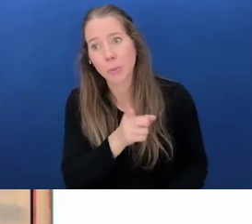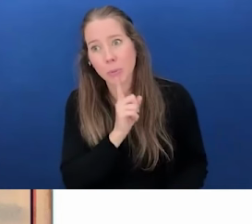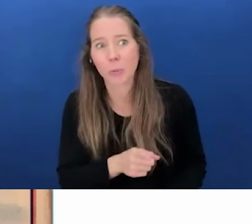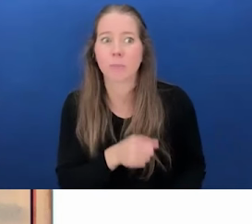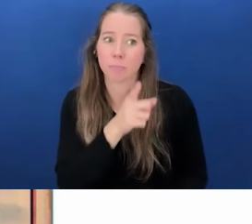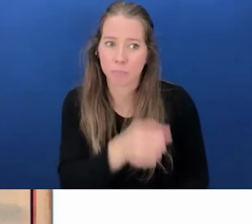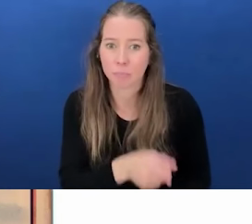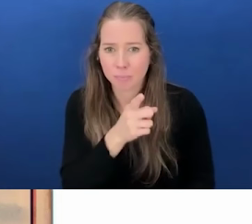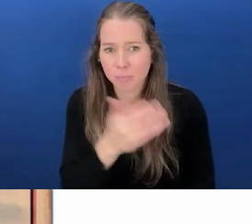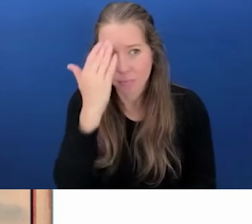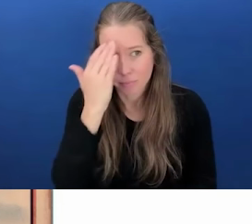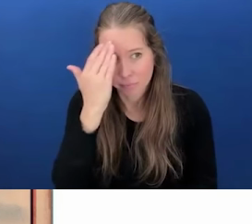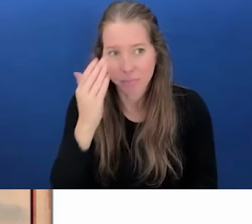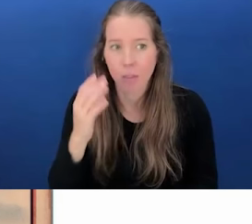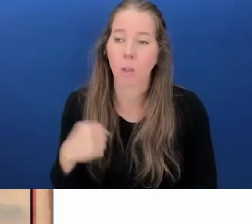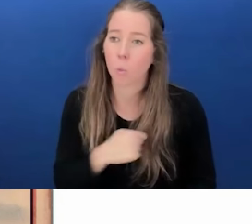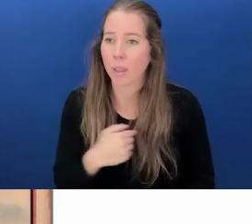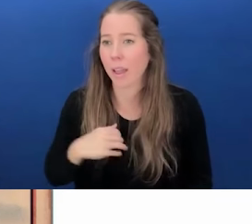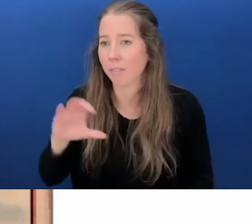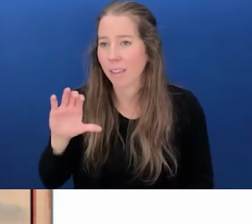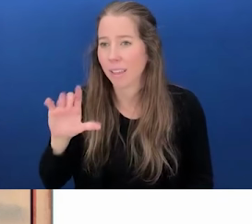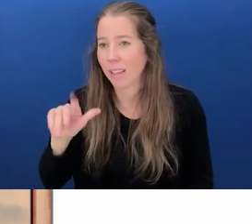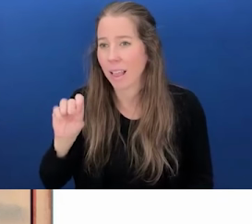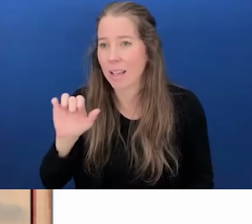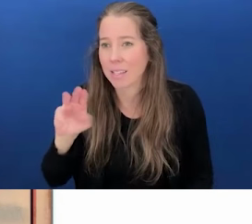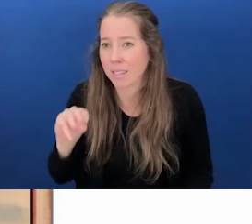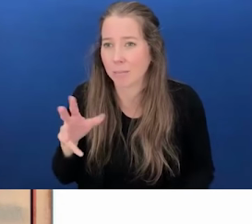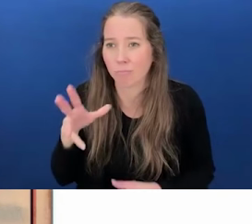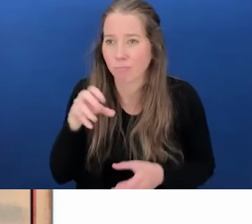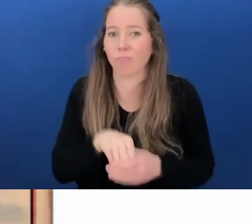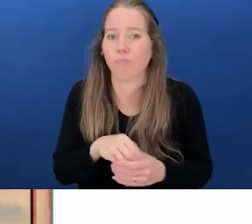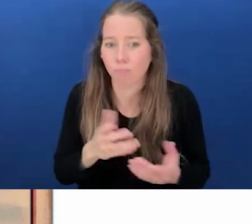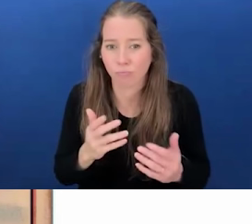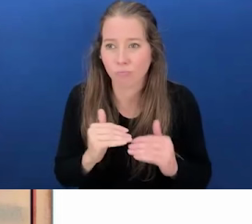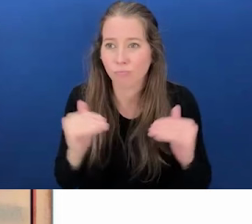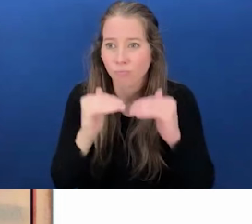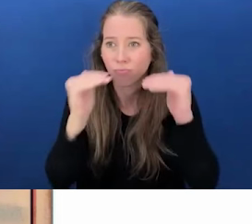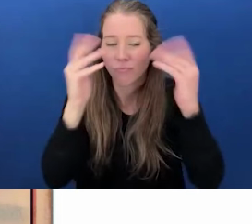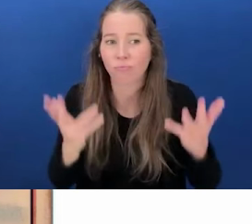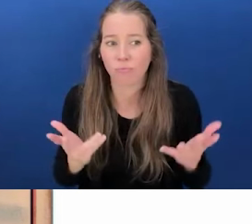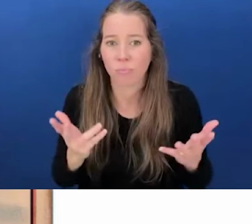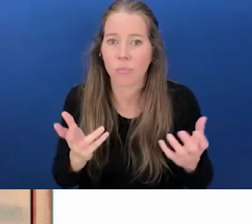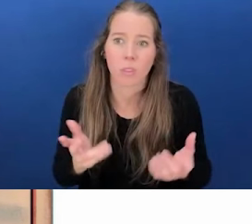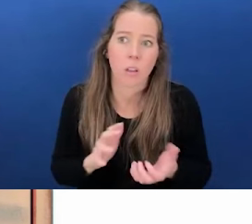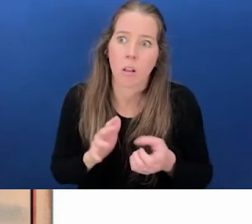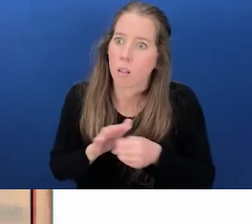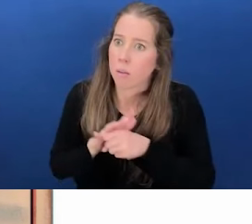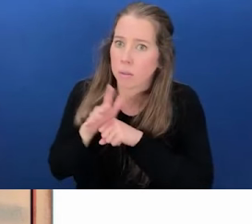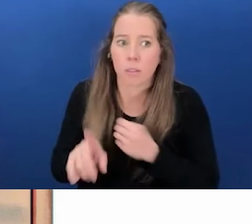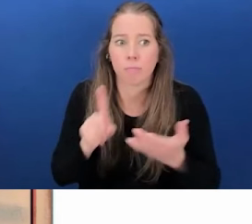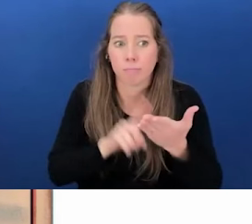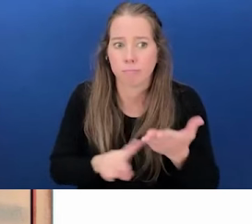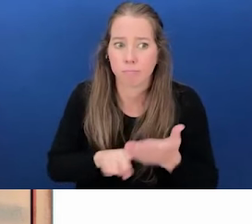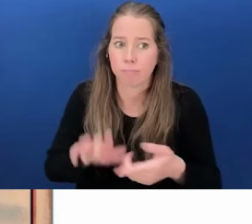this. There's baked in classes. It's baked into the academy, and there's an abundance of research that supports the existence